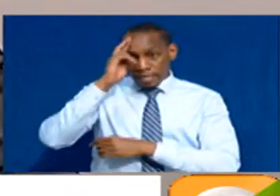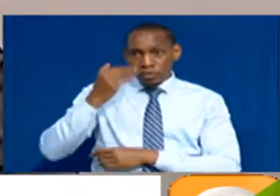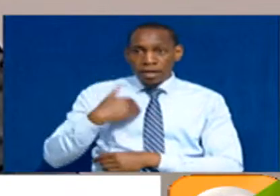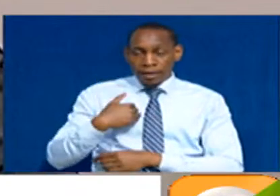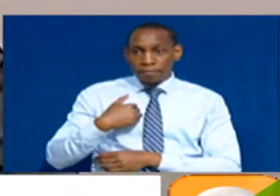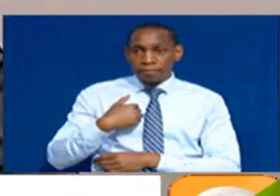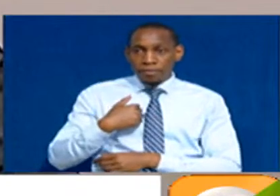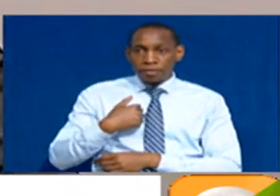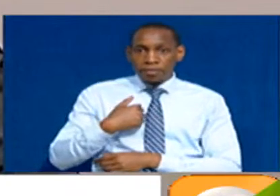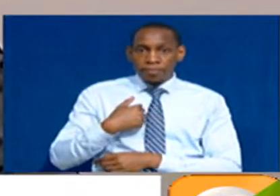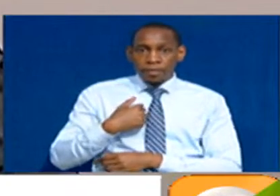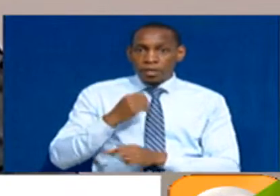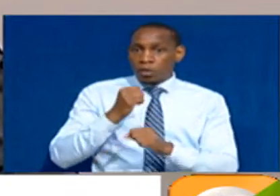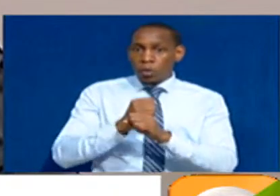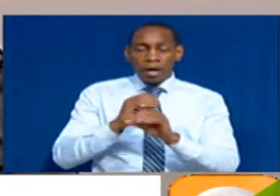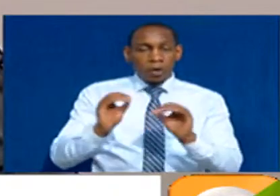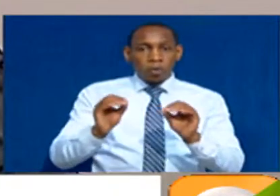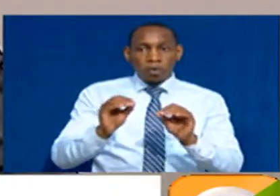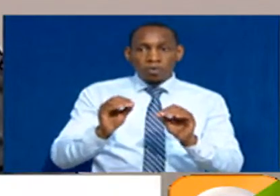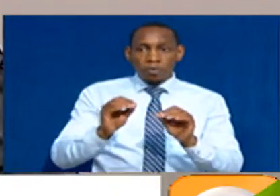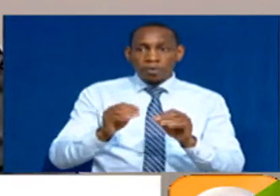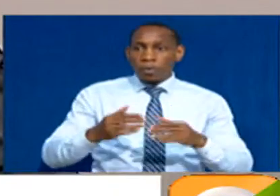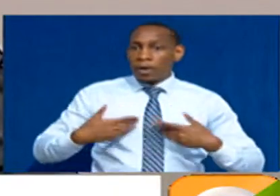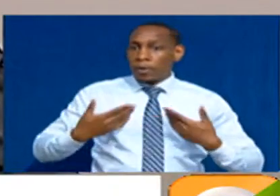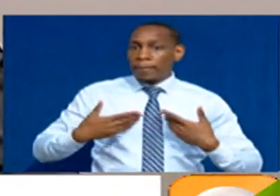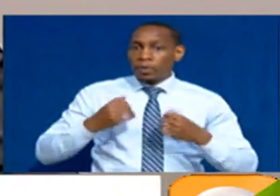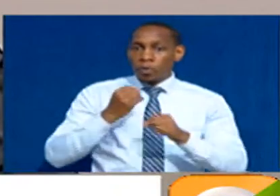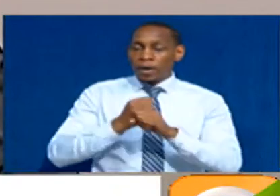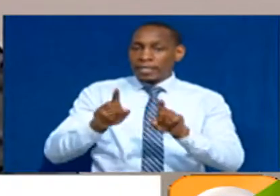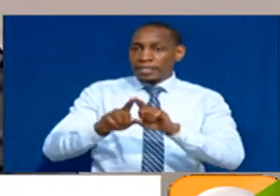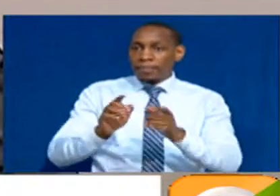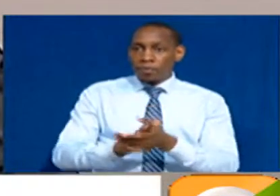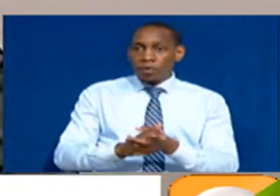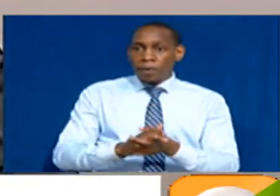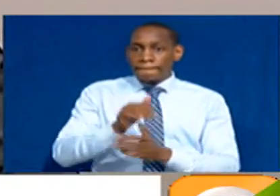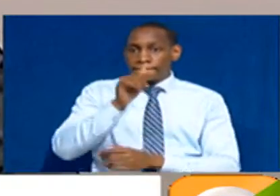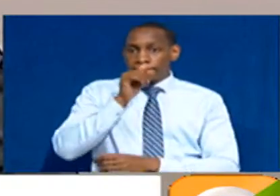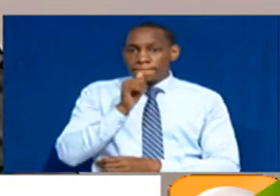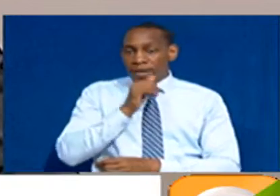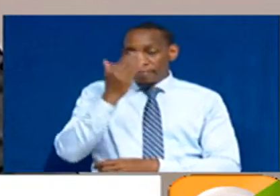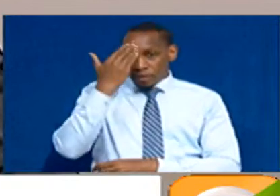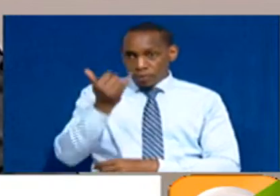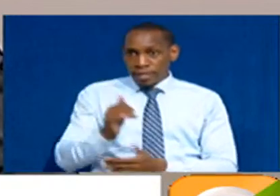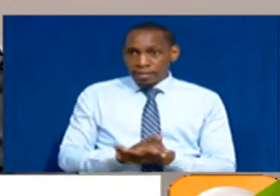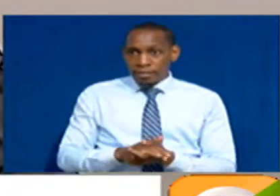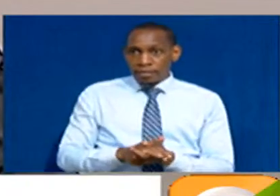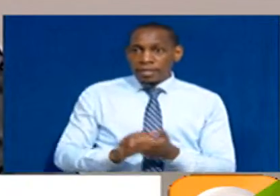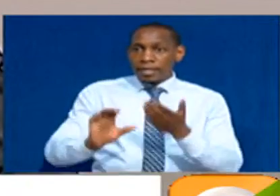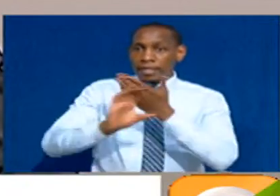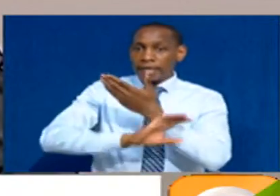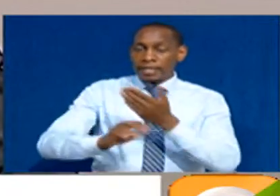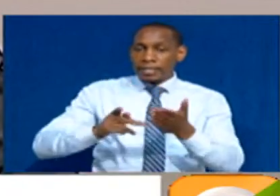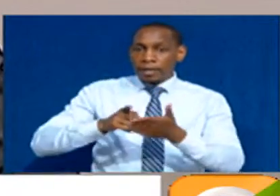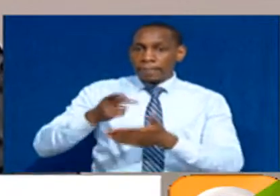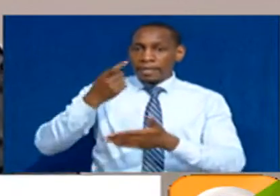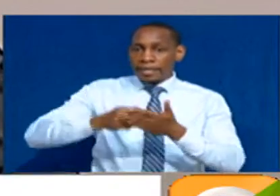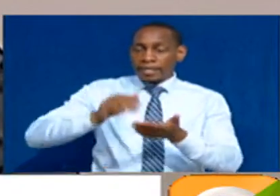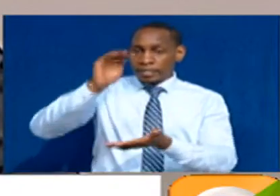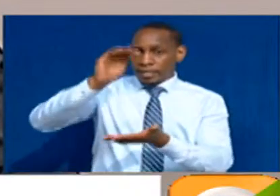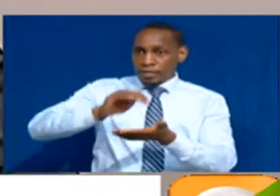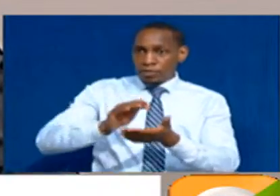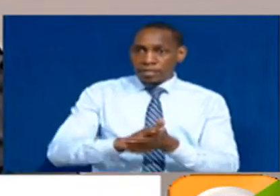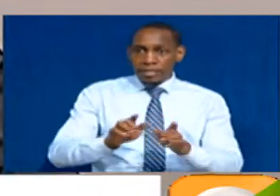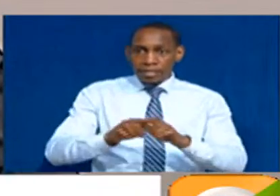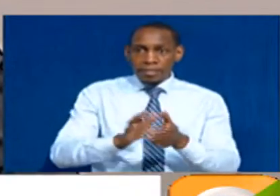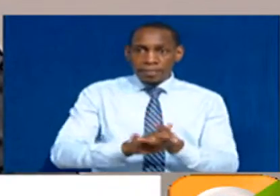they do it. They do not do it because they are happy to do it. They do it because they do it in places where they will pay lesser tax. They